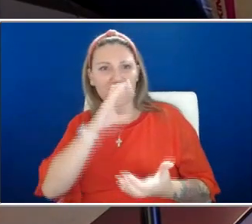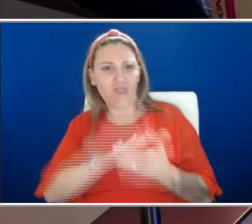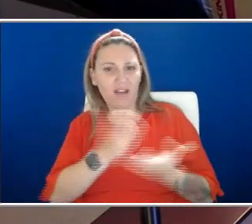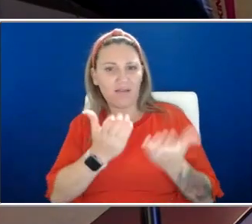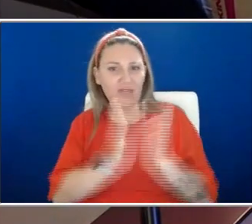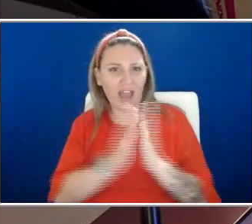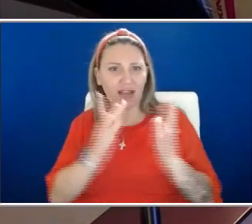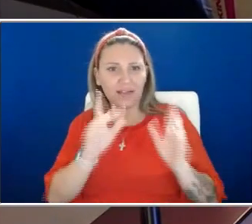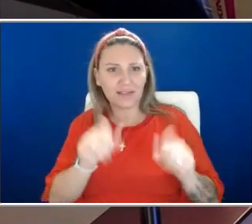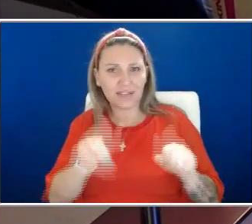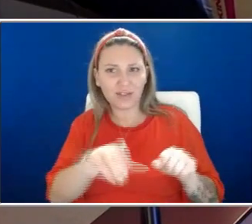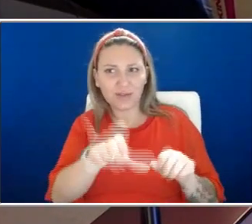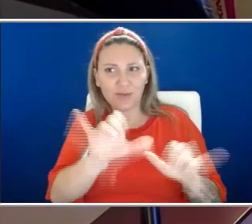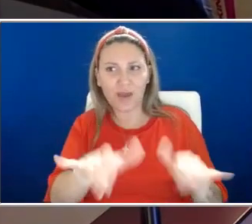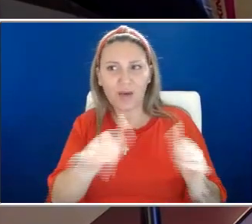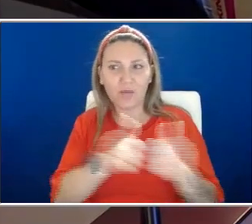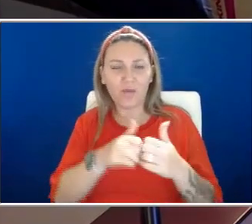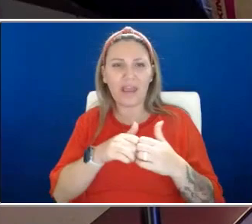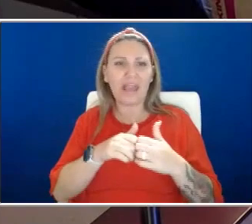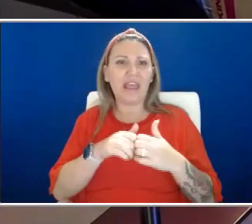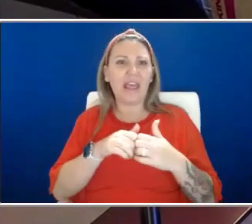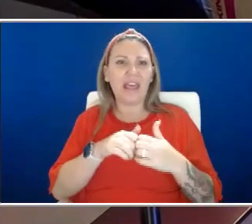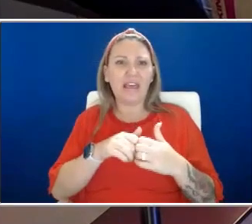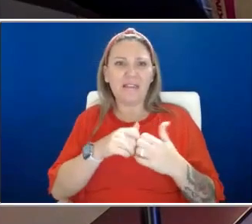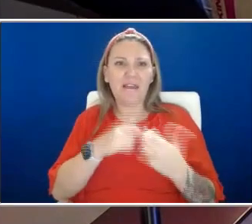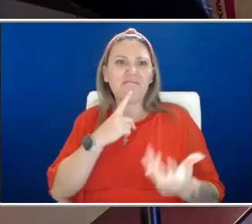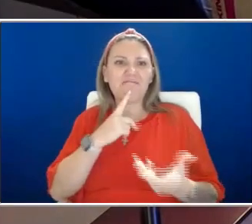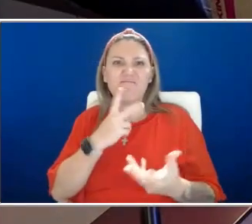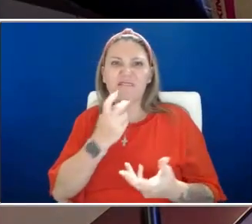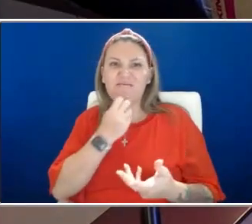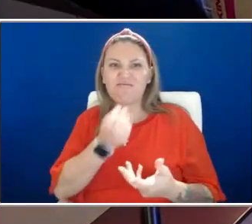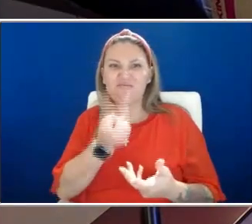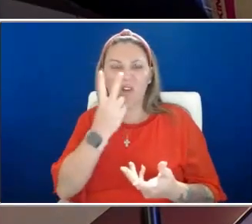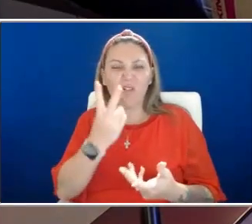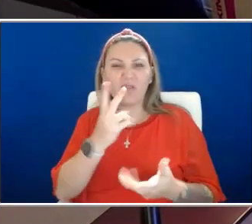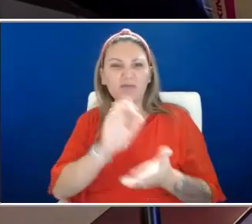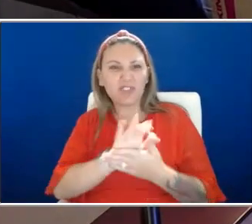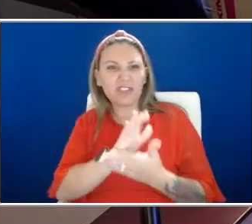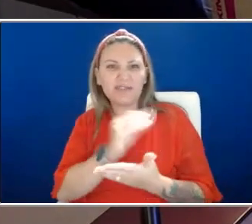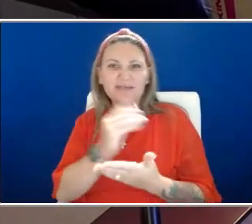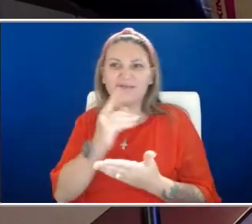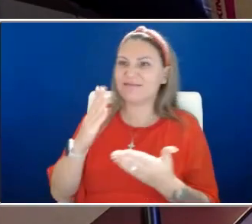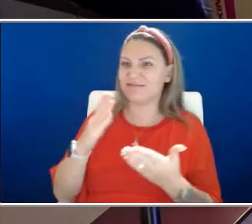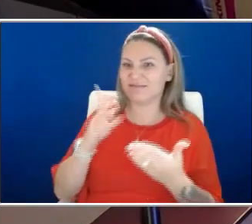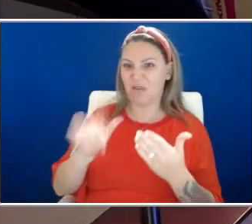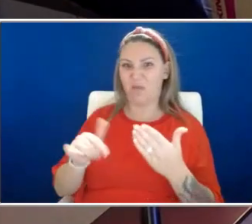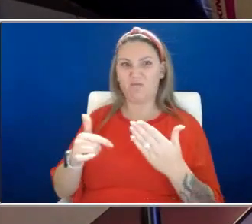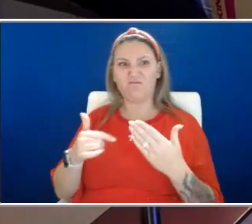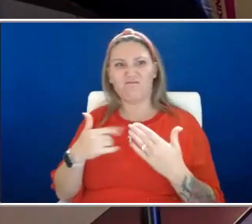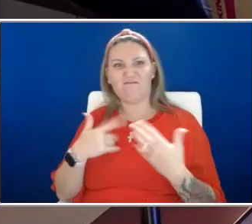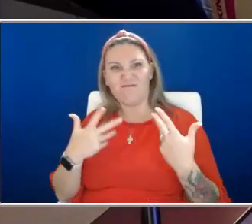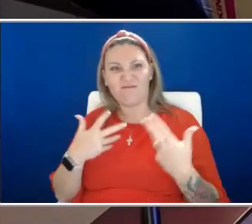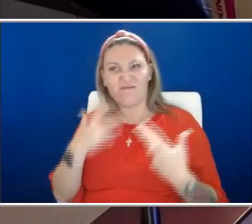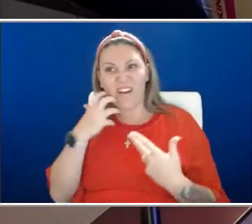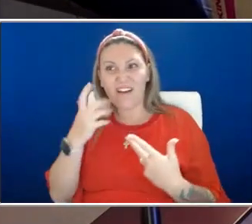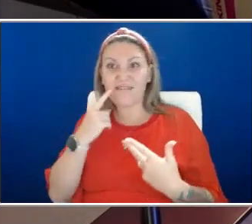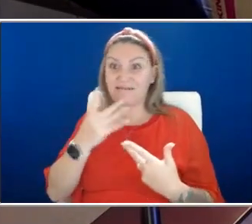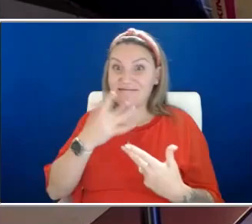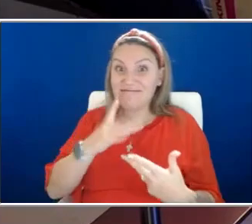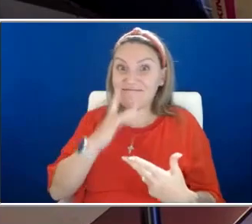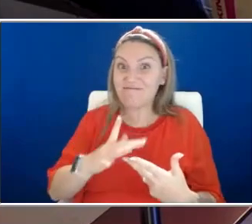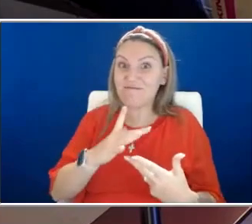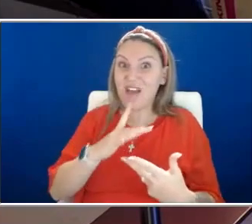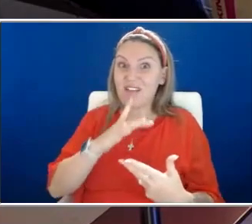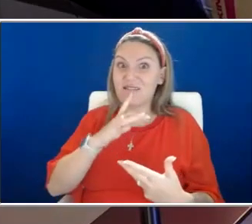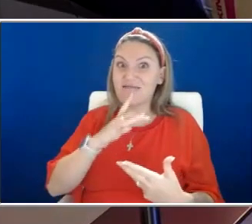course we can. So there you go. However you want to dress it, we can do it. See how you did that? I know. Lucky wife. Okay, thank you, because we're going to try those. The three of us are